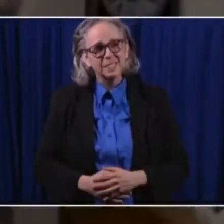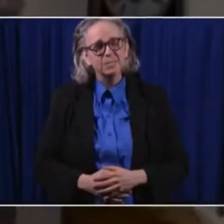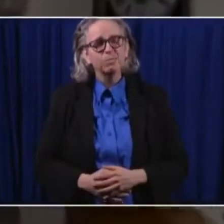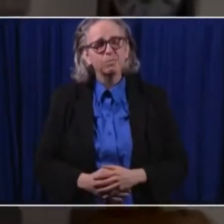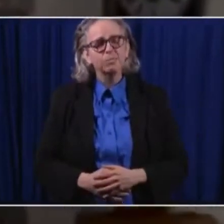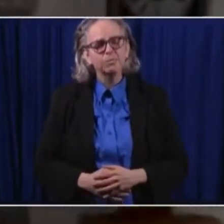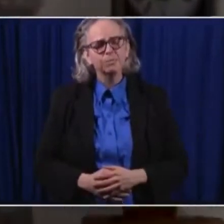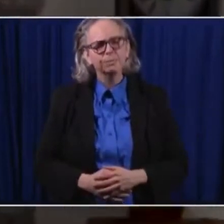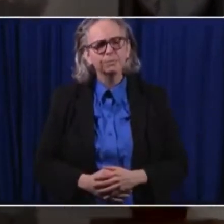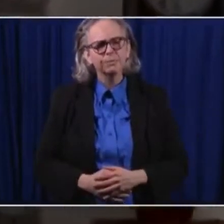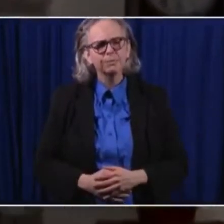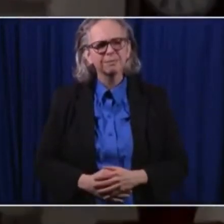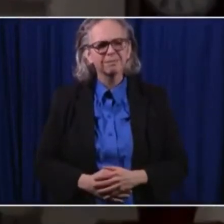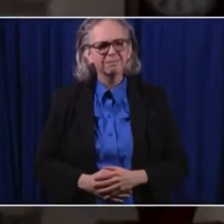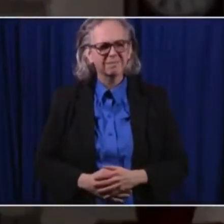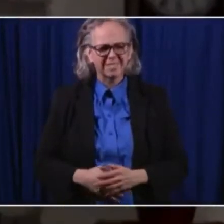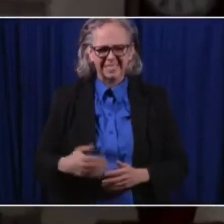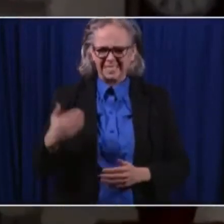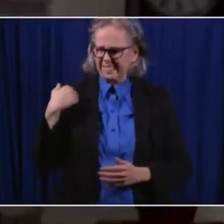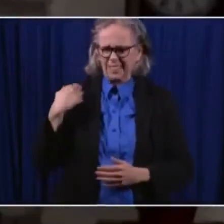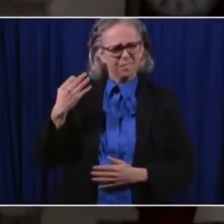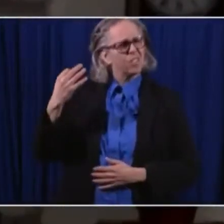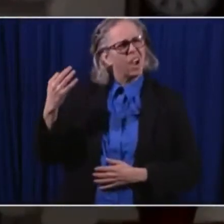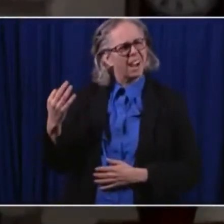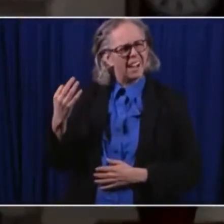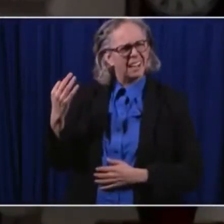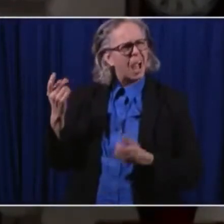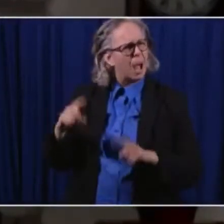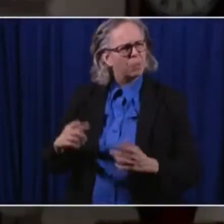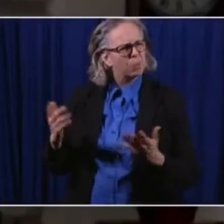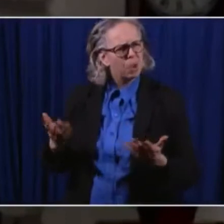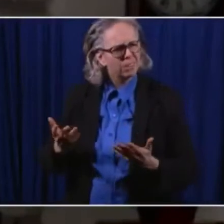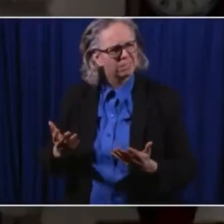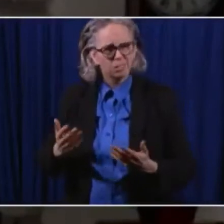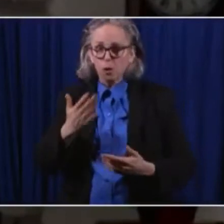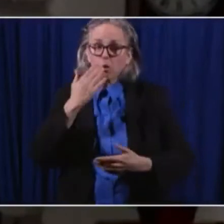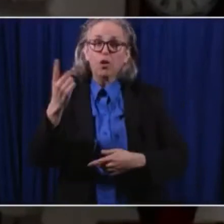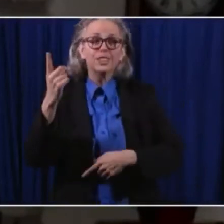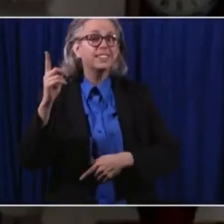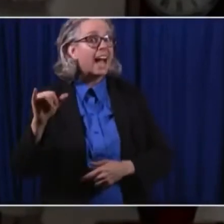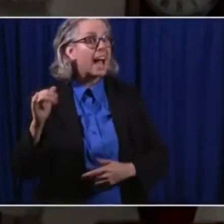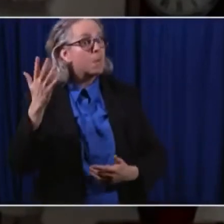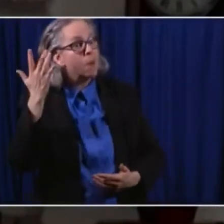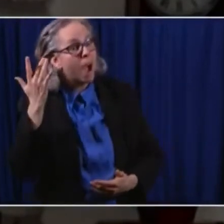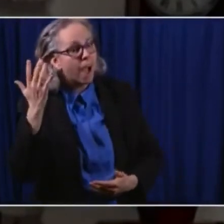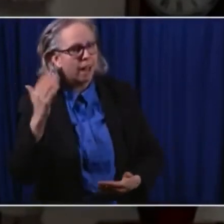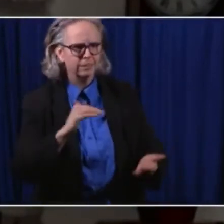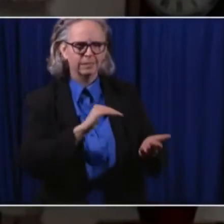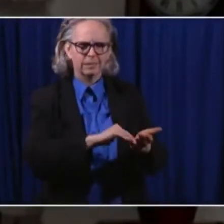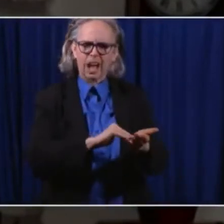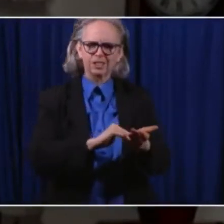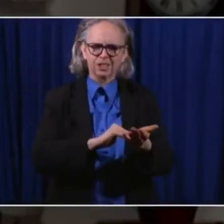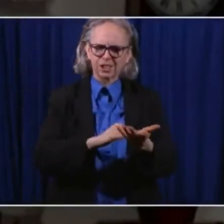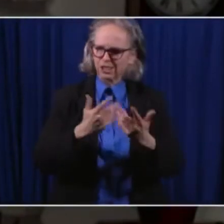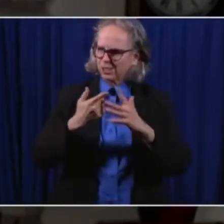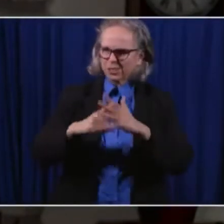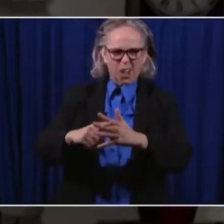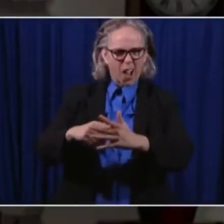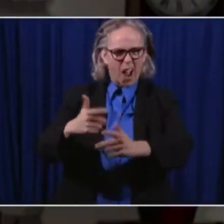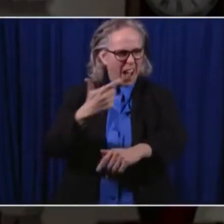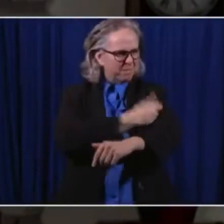Well, Friday was a good day as we began vaccinations at our nursing homes here in Ohio. Fran and I were able to